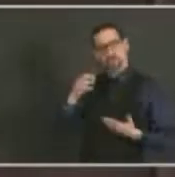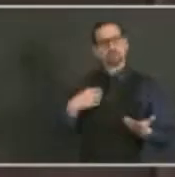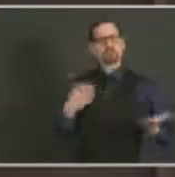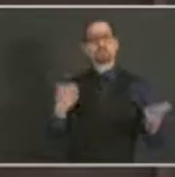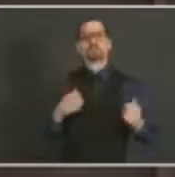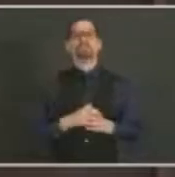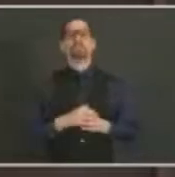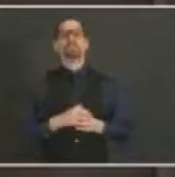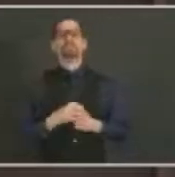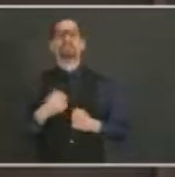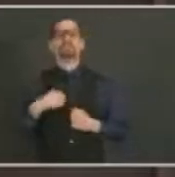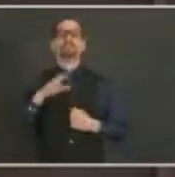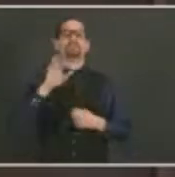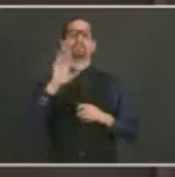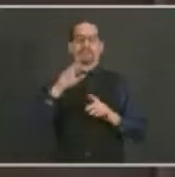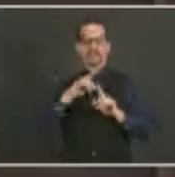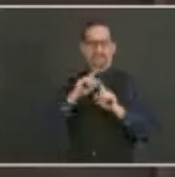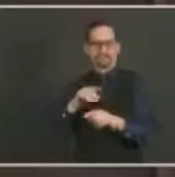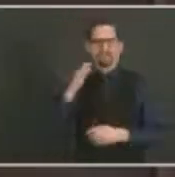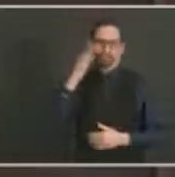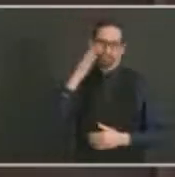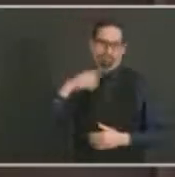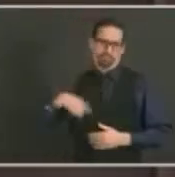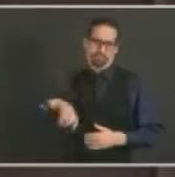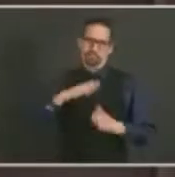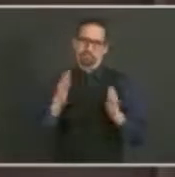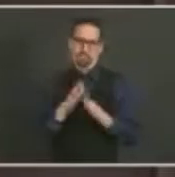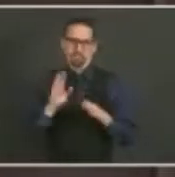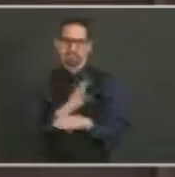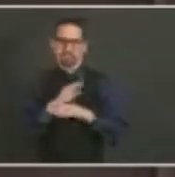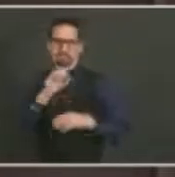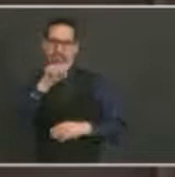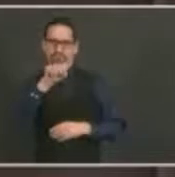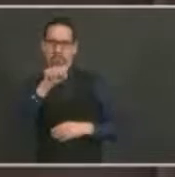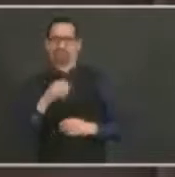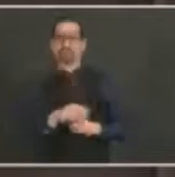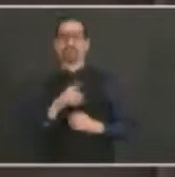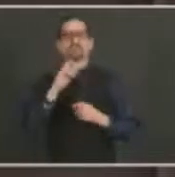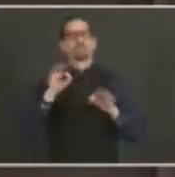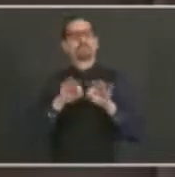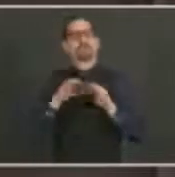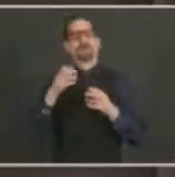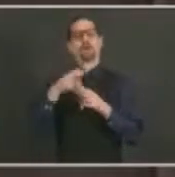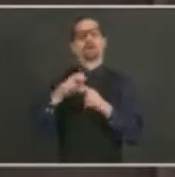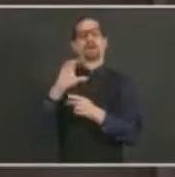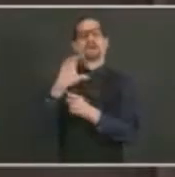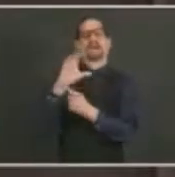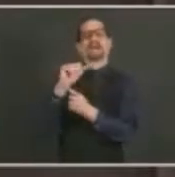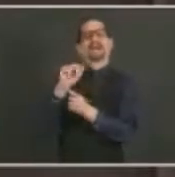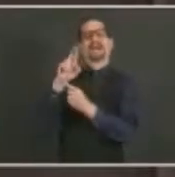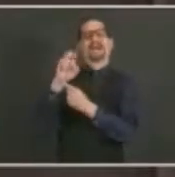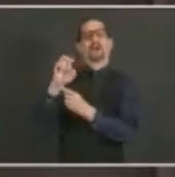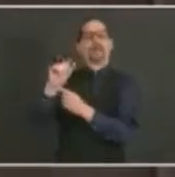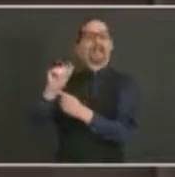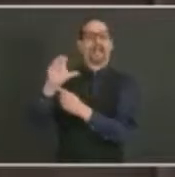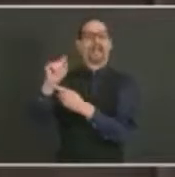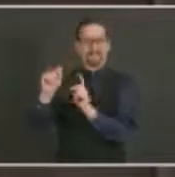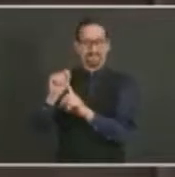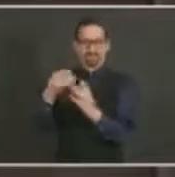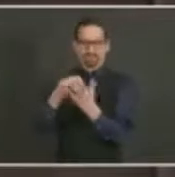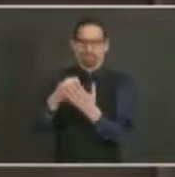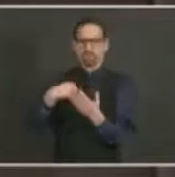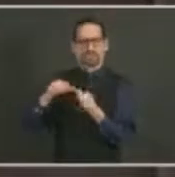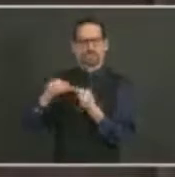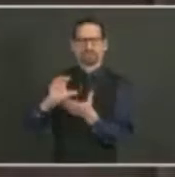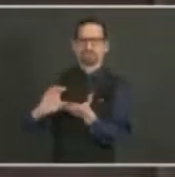Act dollars, and I intend to do a review of how the CARES Act dollars were spent and then appropriate the funds, so those funds